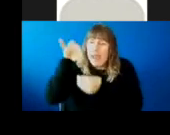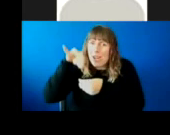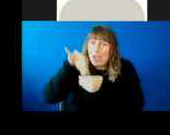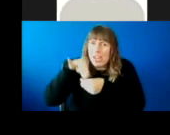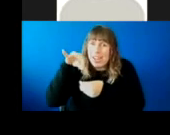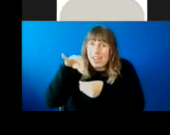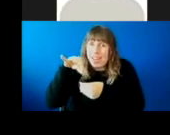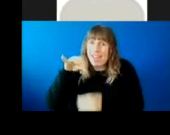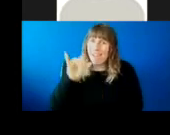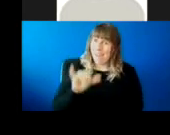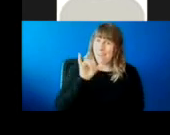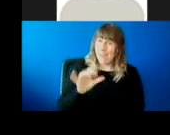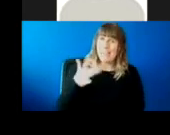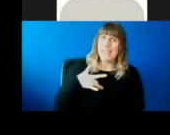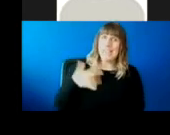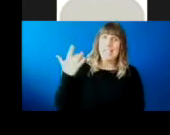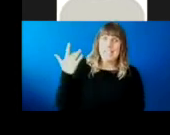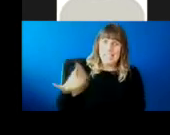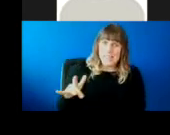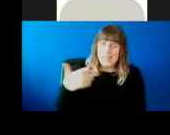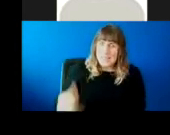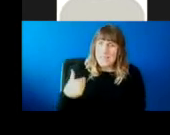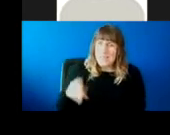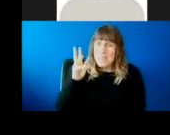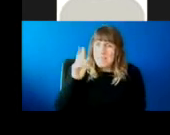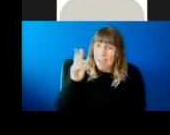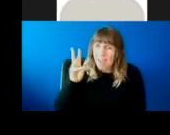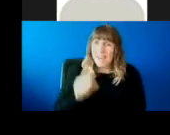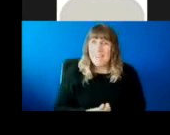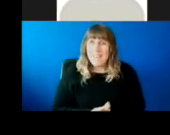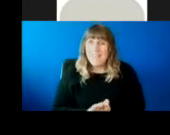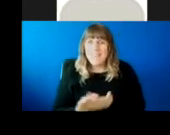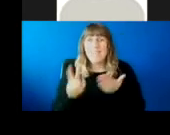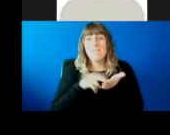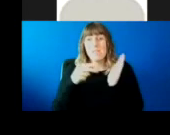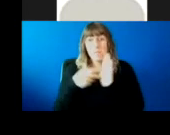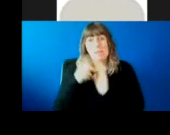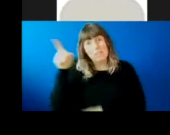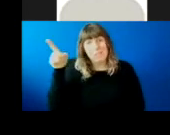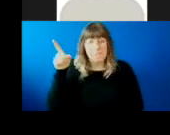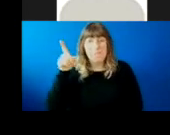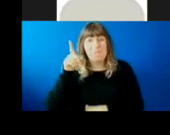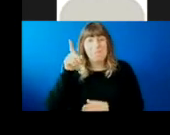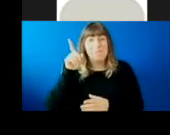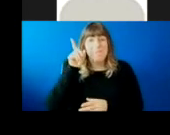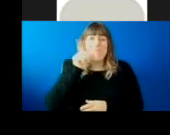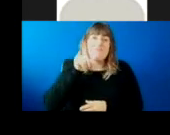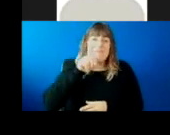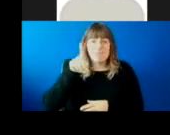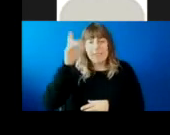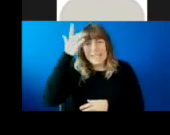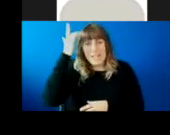Wow. So the sensitivities are high, and I'd say the artificial intelligence may be a little low on these systems at the moment, but